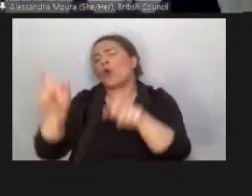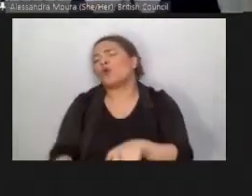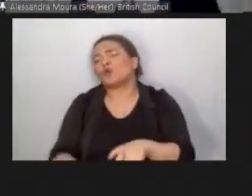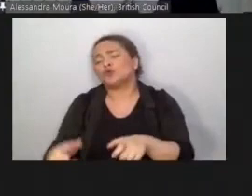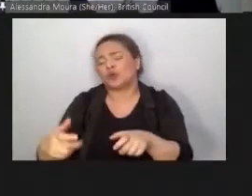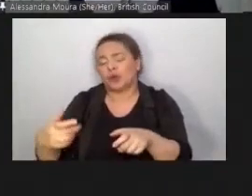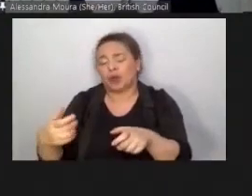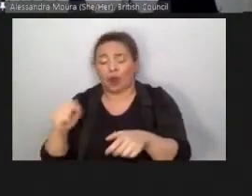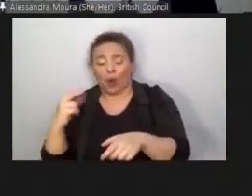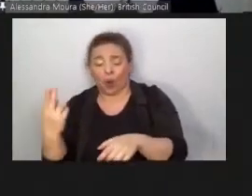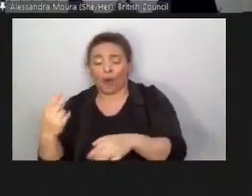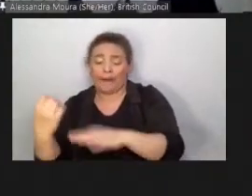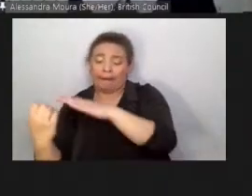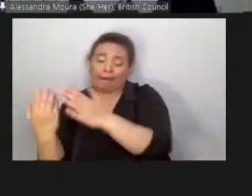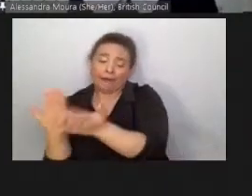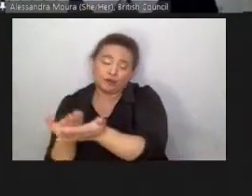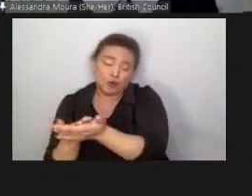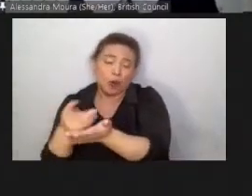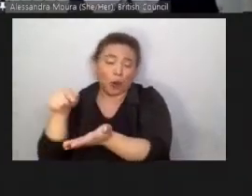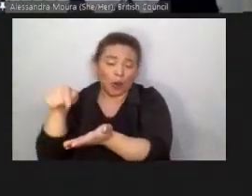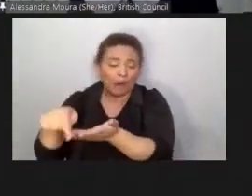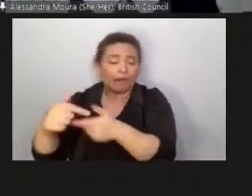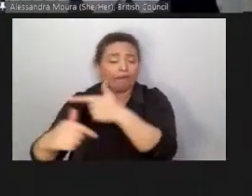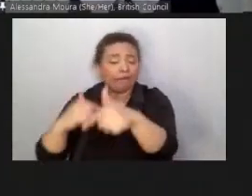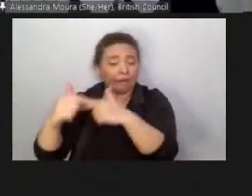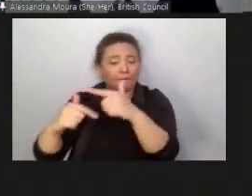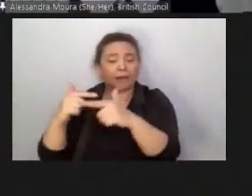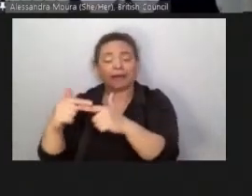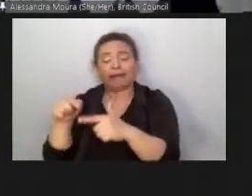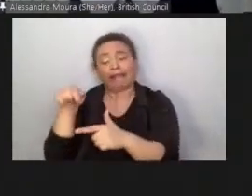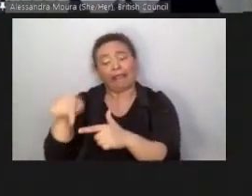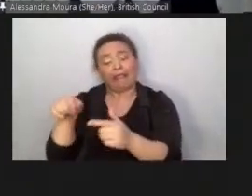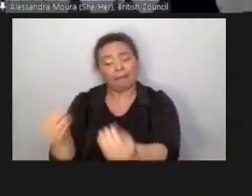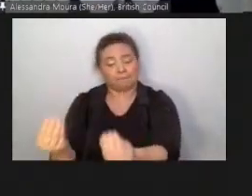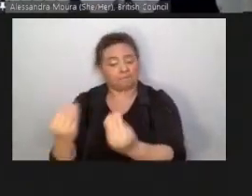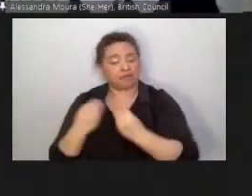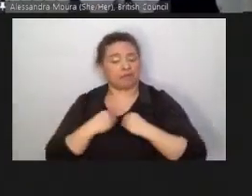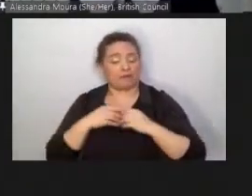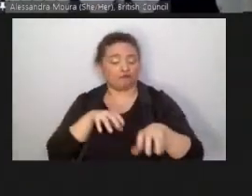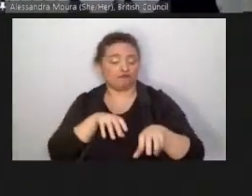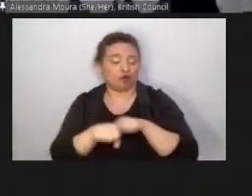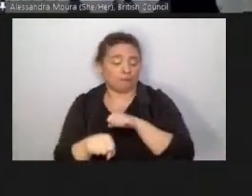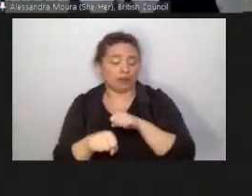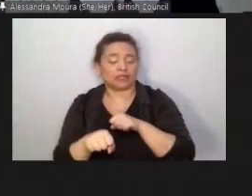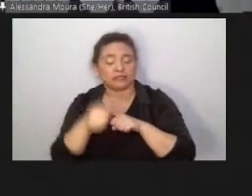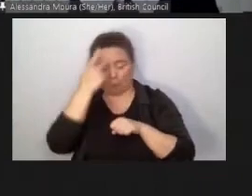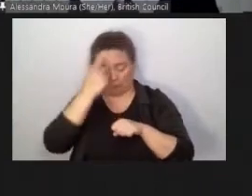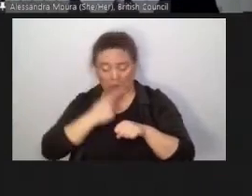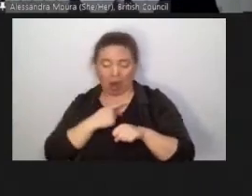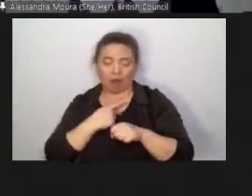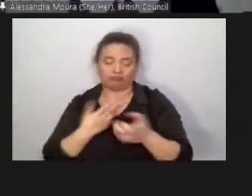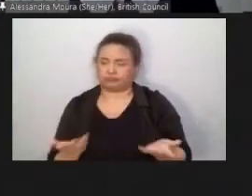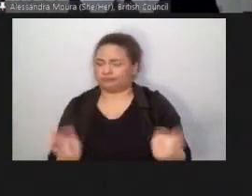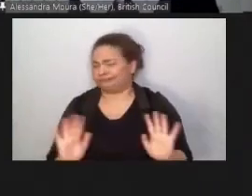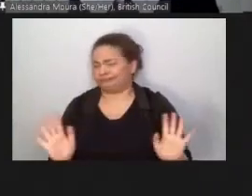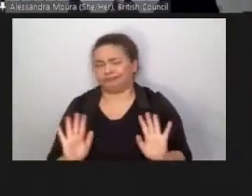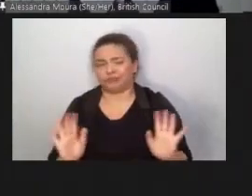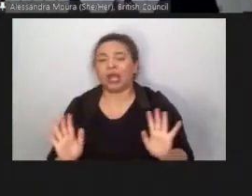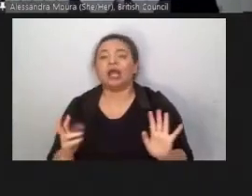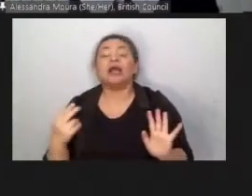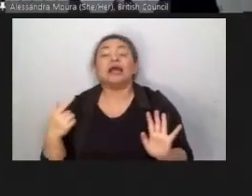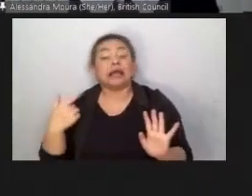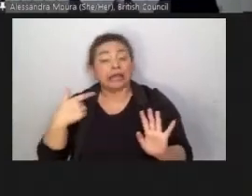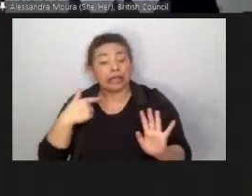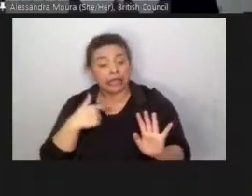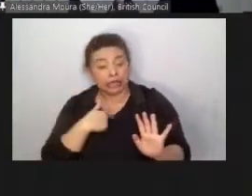to provide professional development for us. I think quite often,